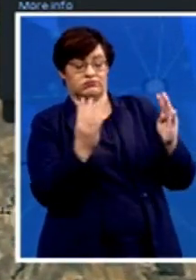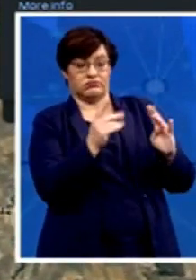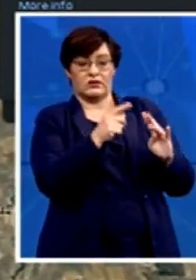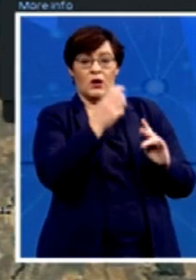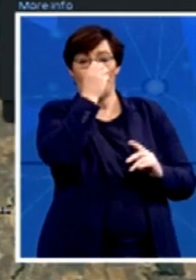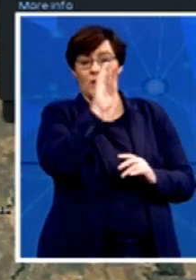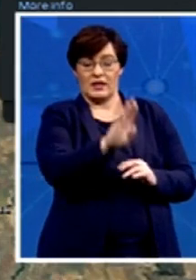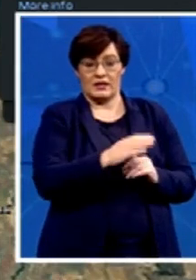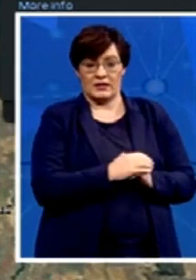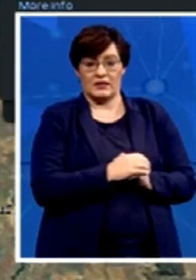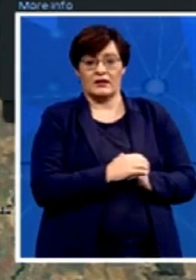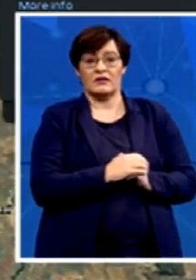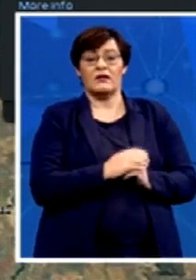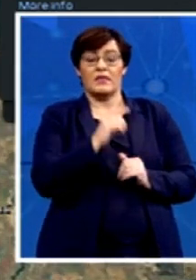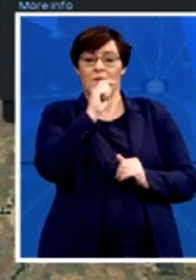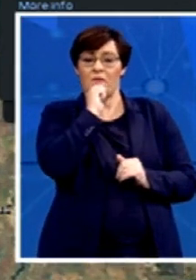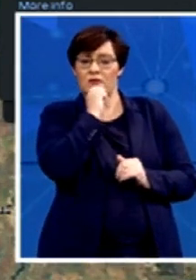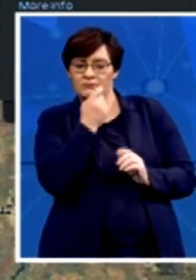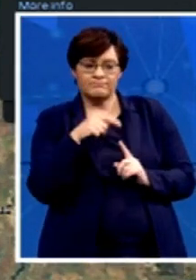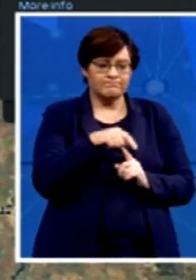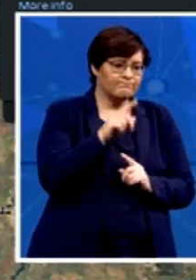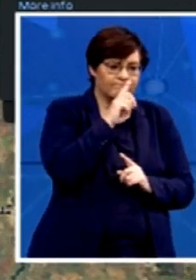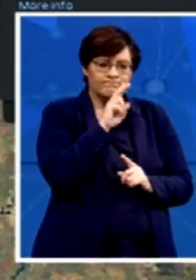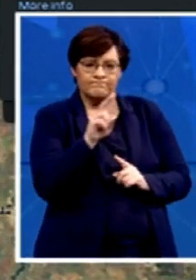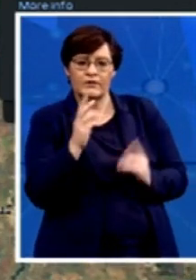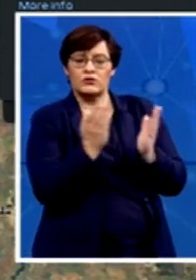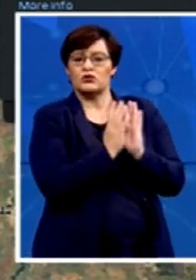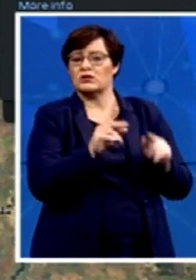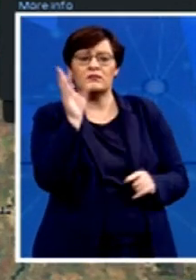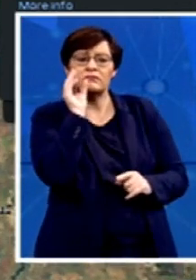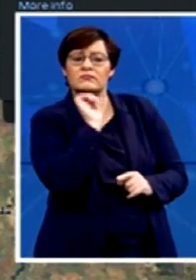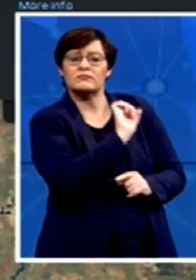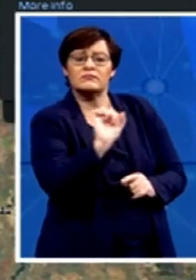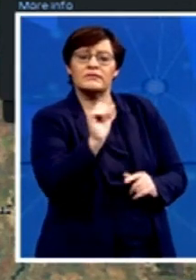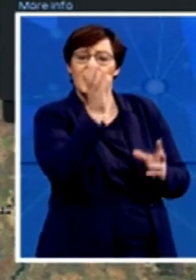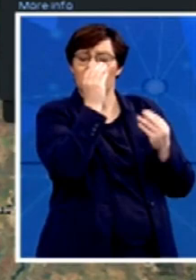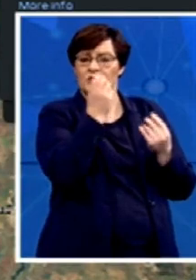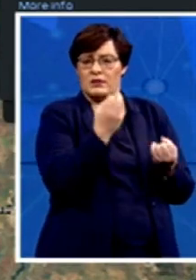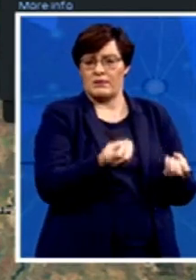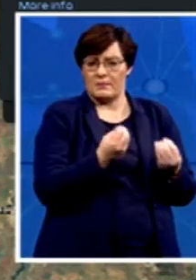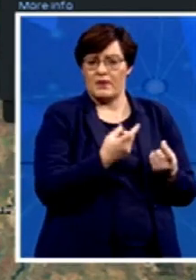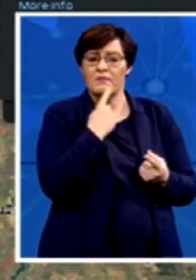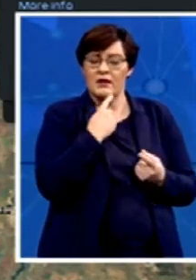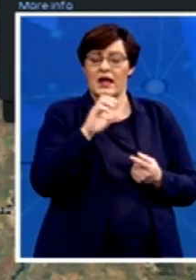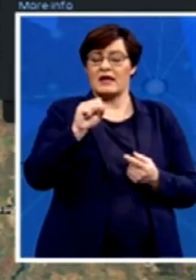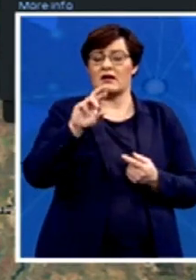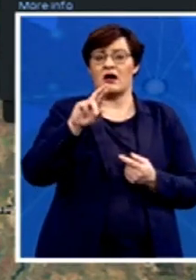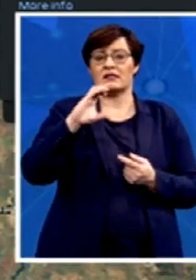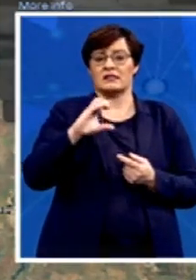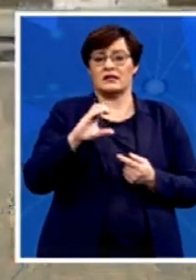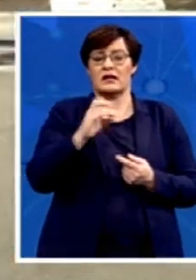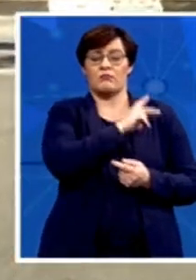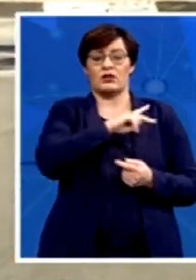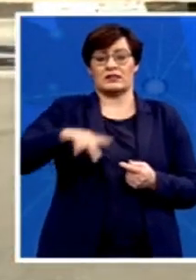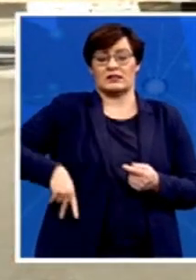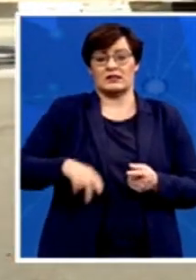morning to speak to students and student formations. But right now we're going to talk to the SRC President, Jerry Toka, just to hear